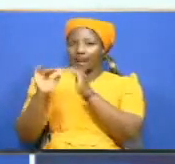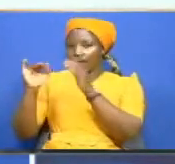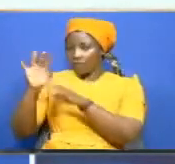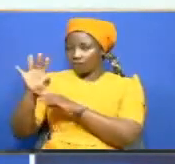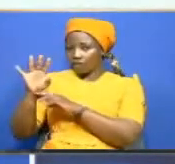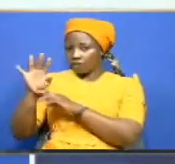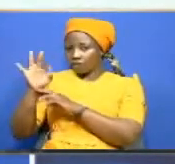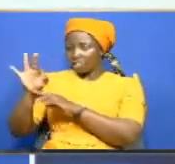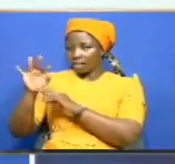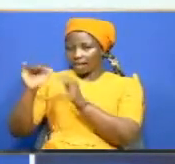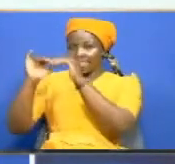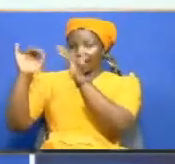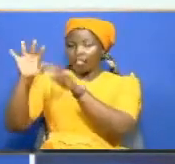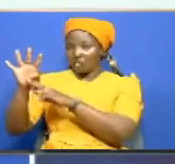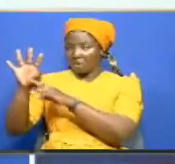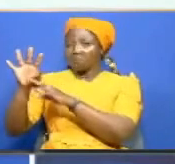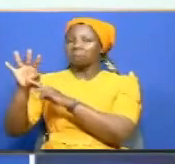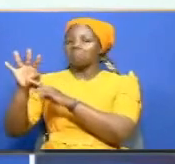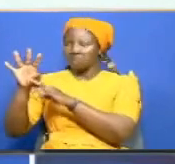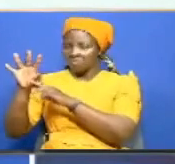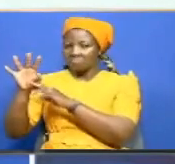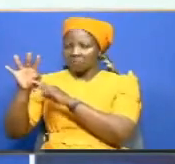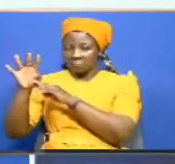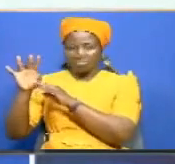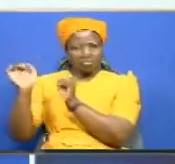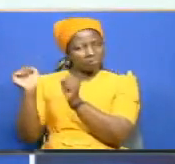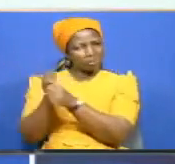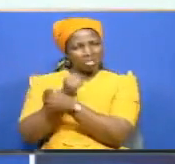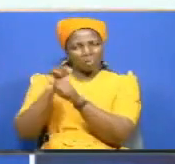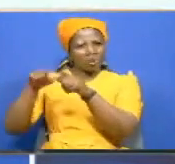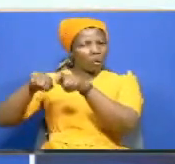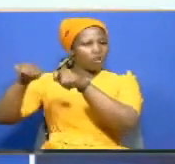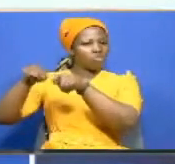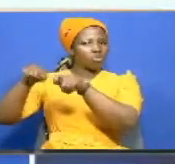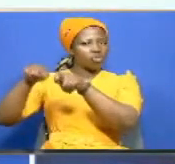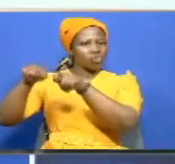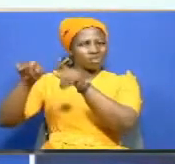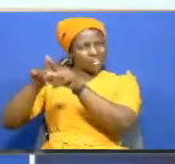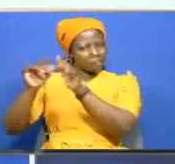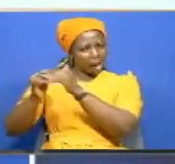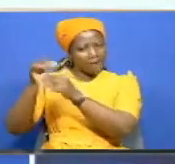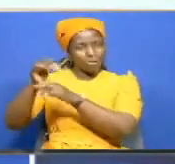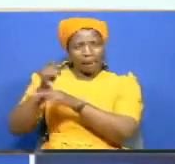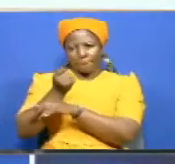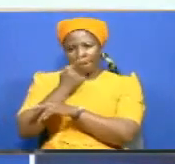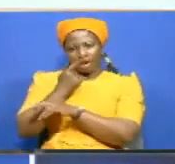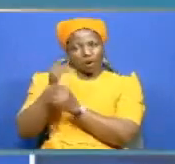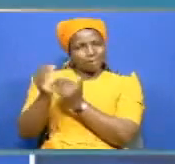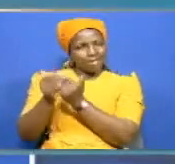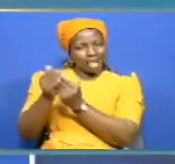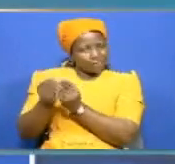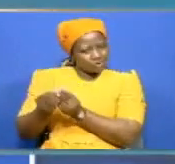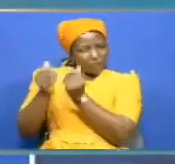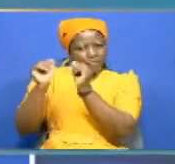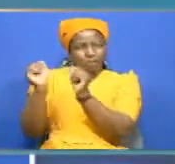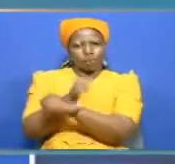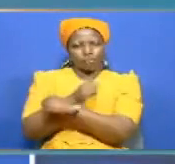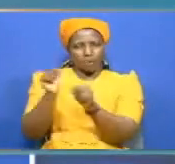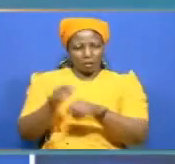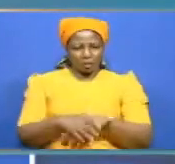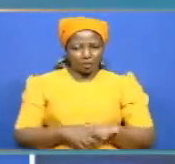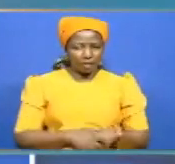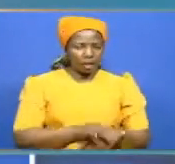the chances of it coming back is higher, even after treatment. One of the